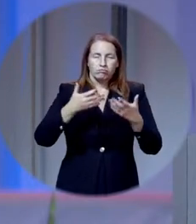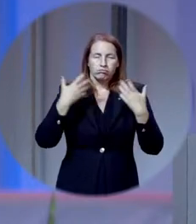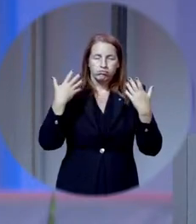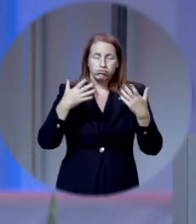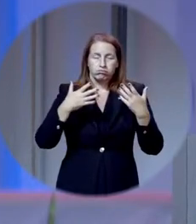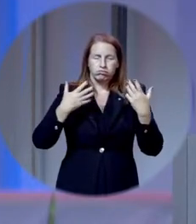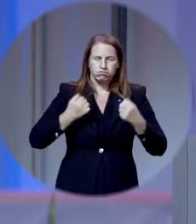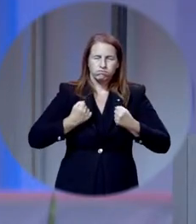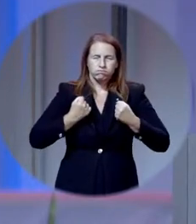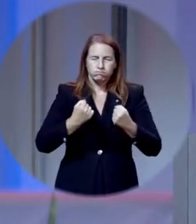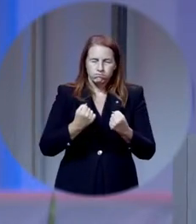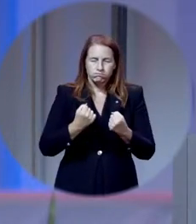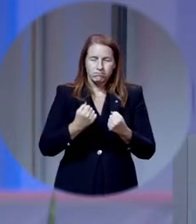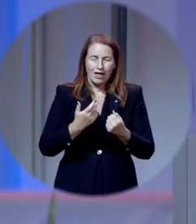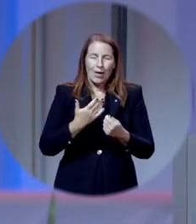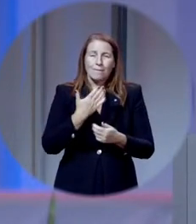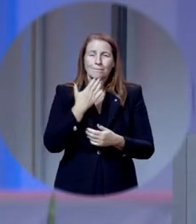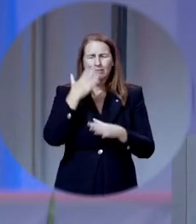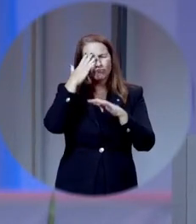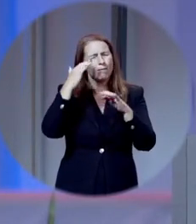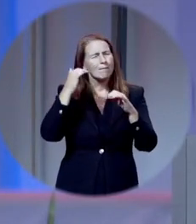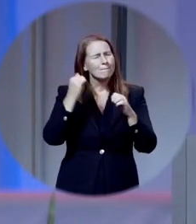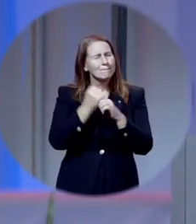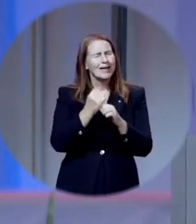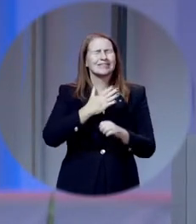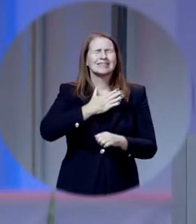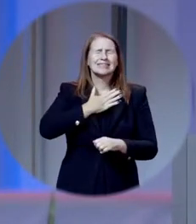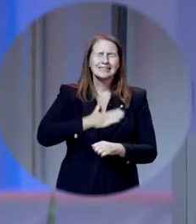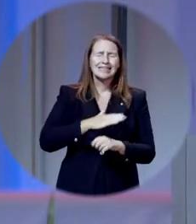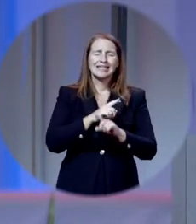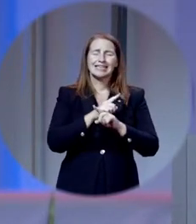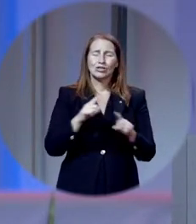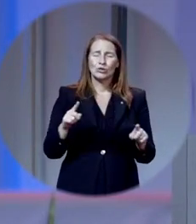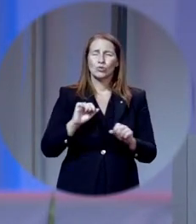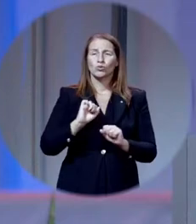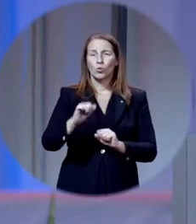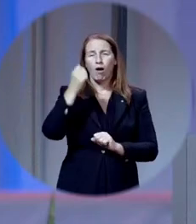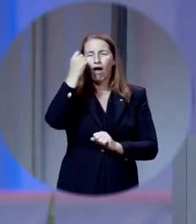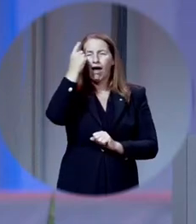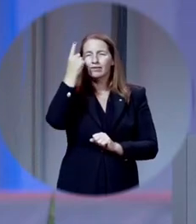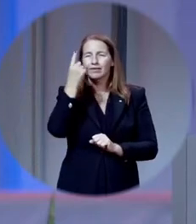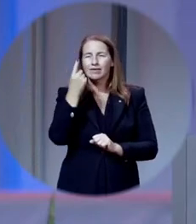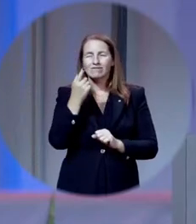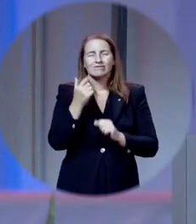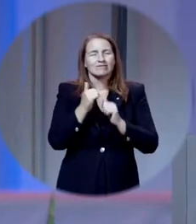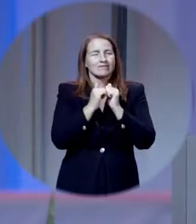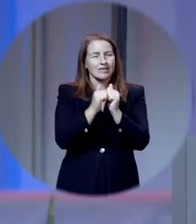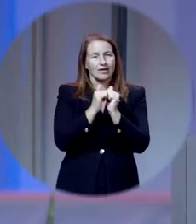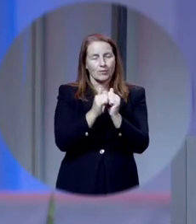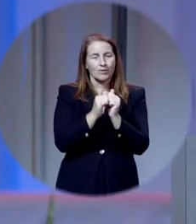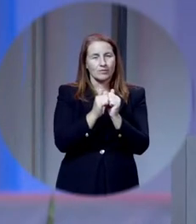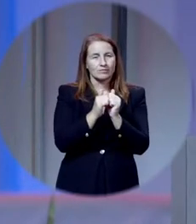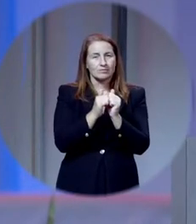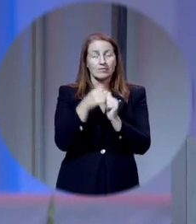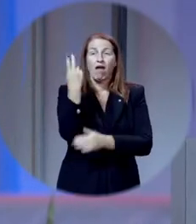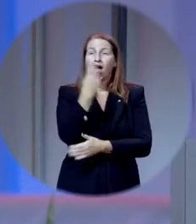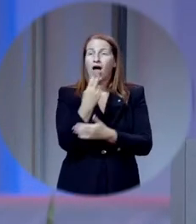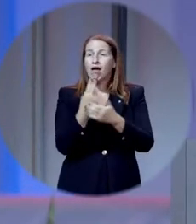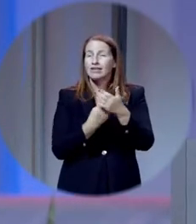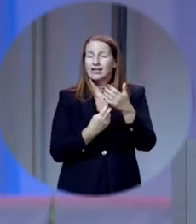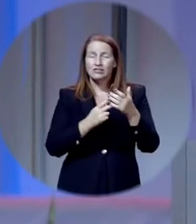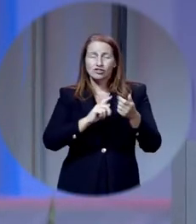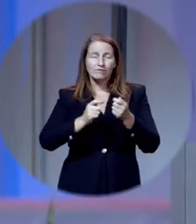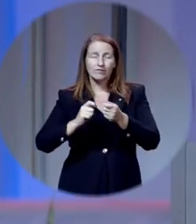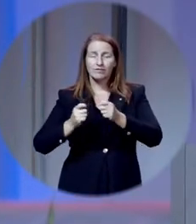remember that you are needed and that your ideas are valuable. Artists regularly shift fashions,